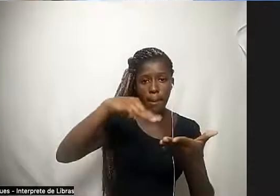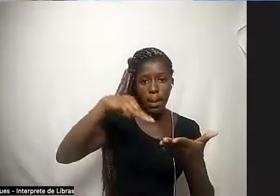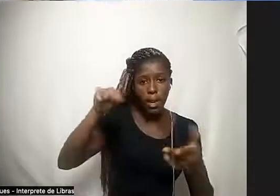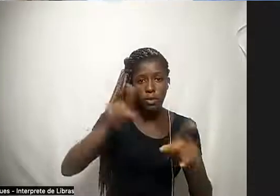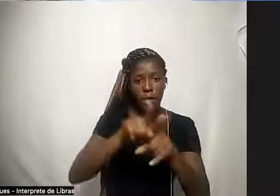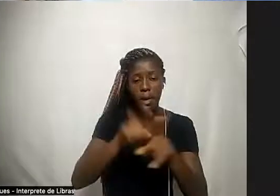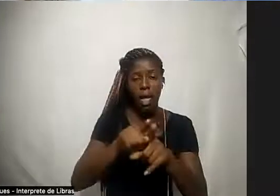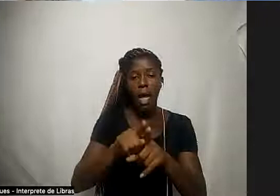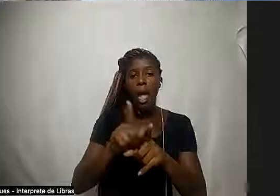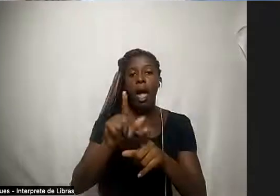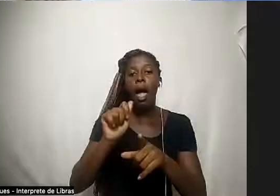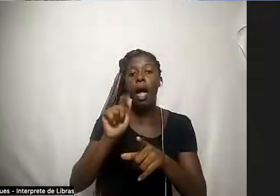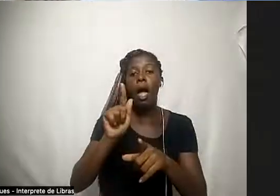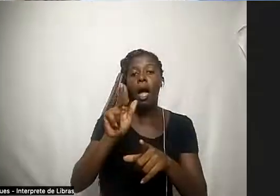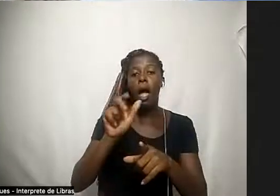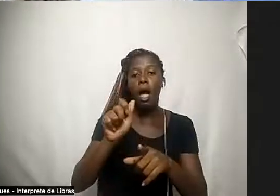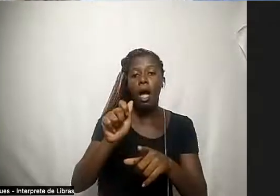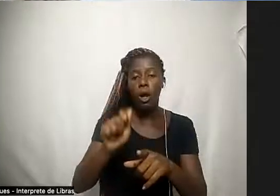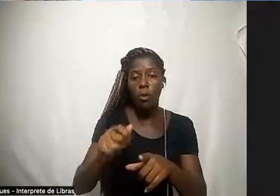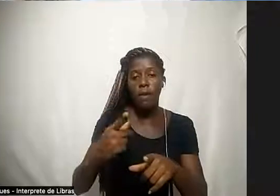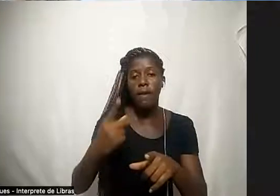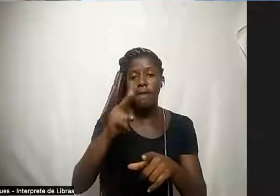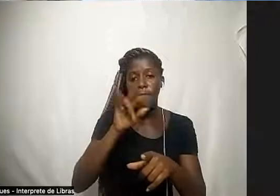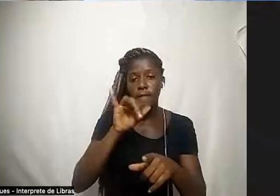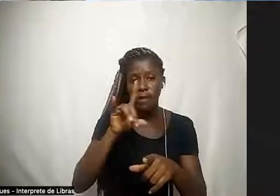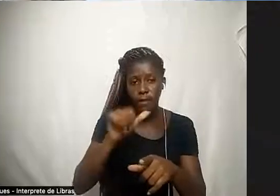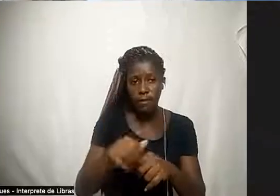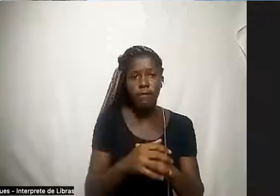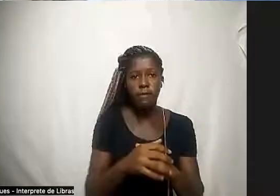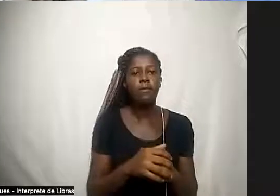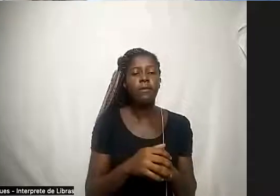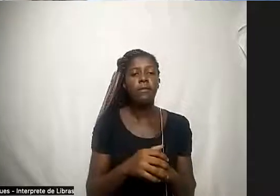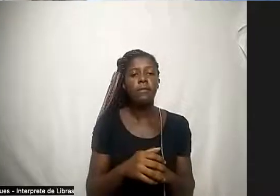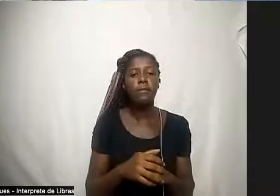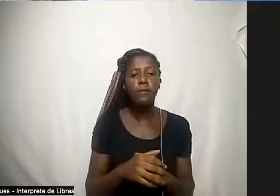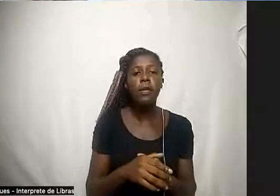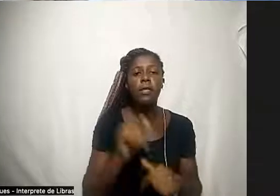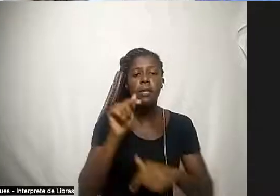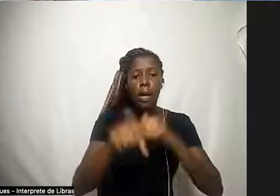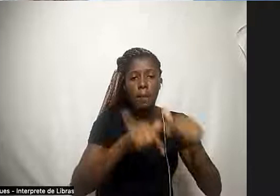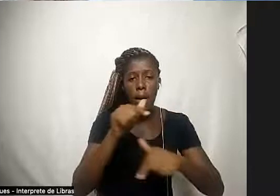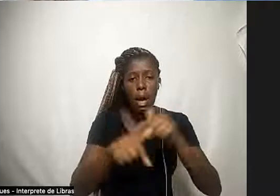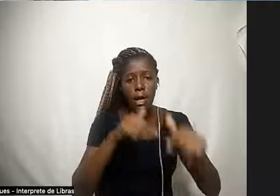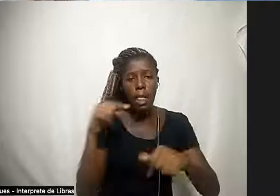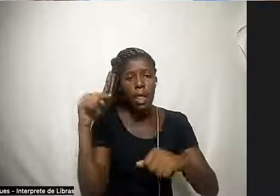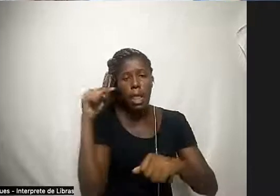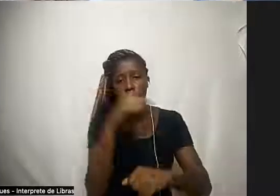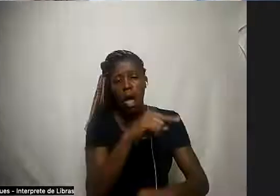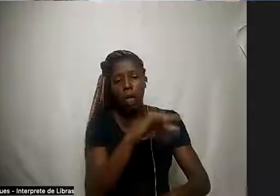where Group and Coral Vivo projects are part as well, working in an integrated way in the Guanabara